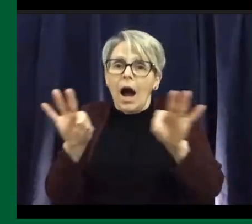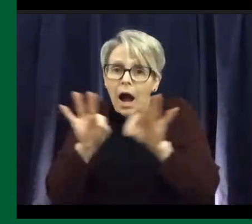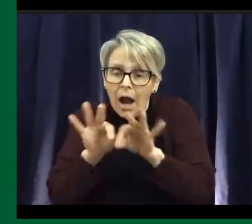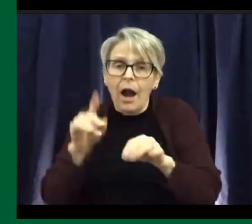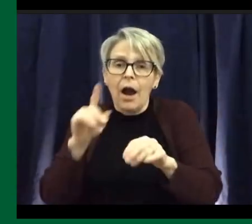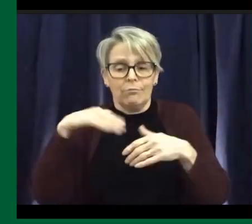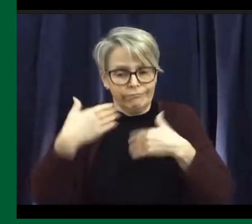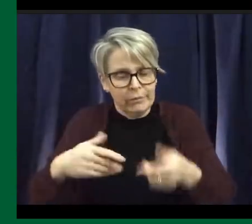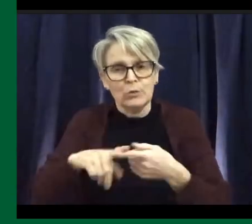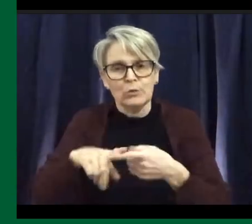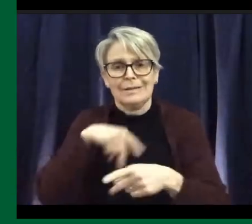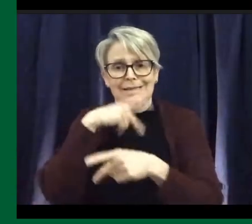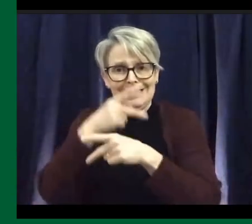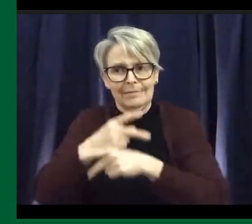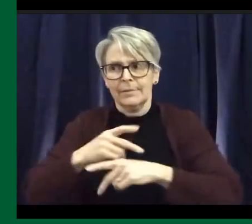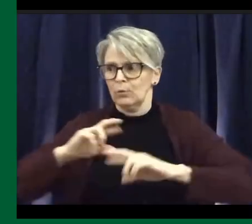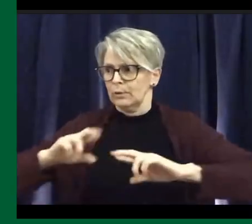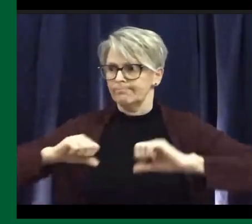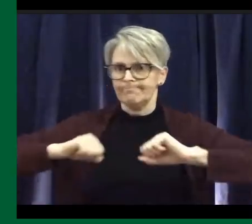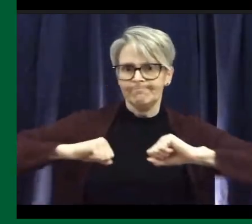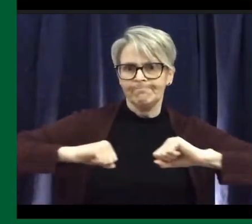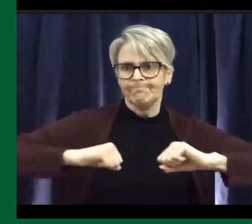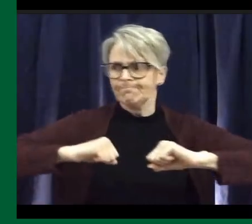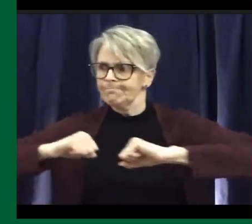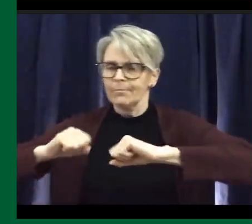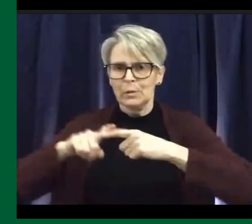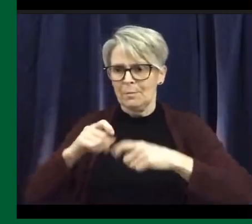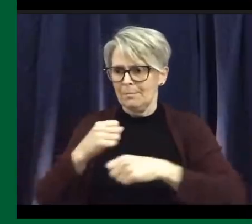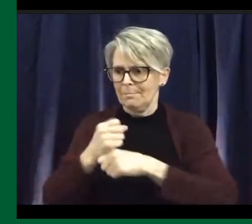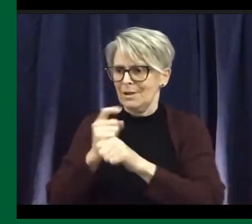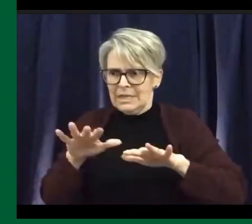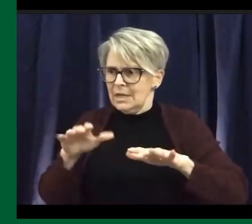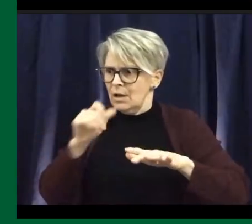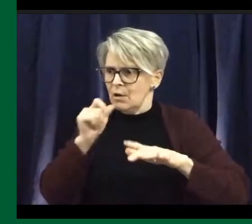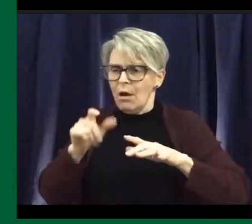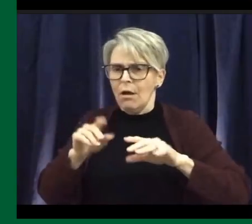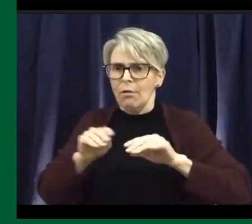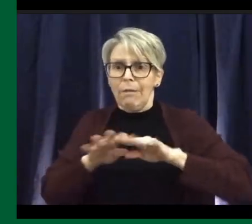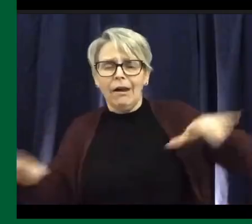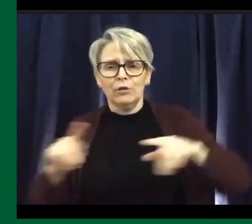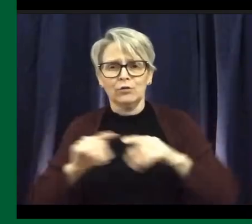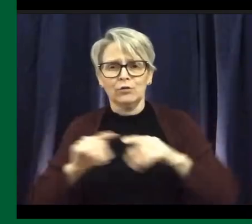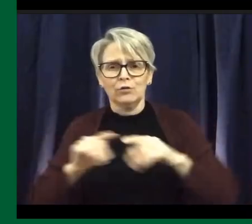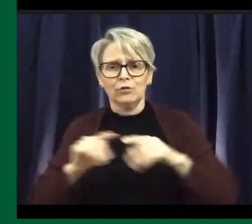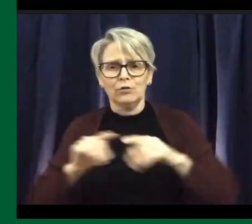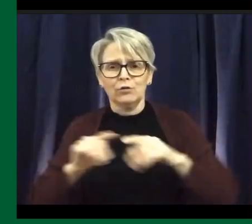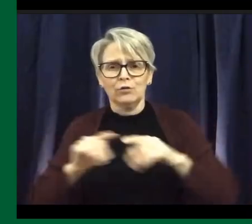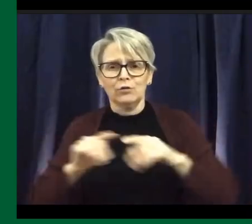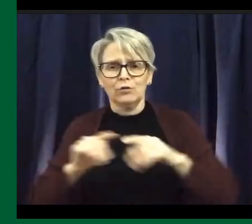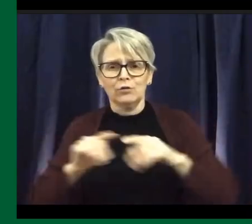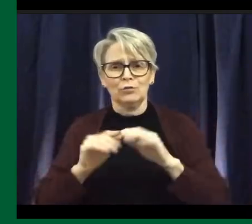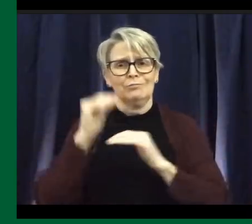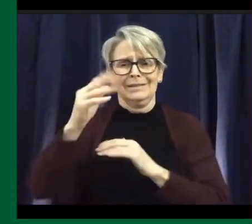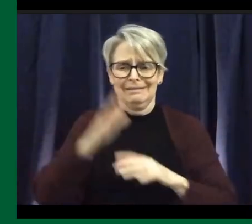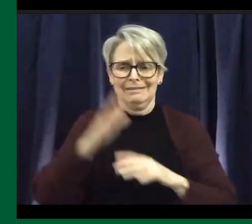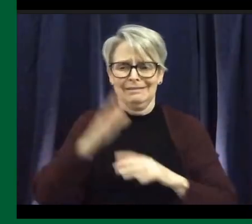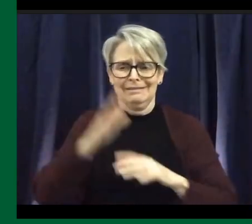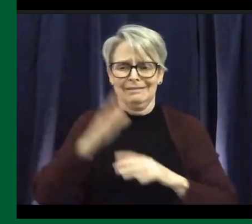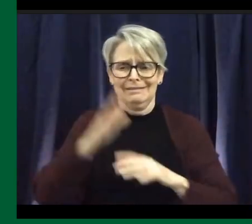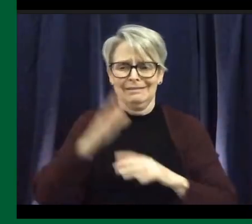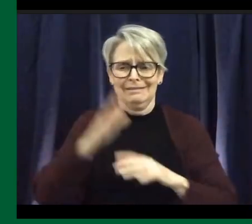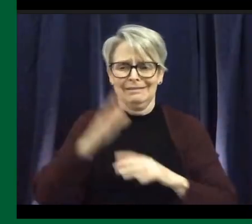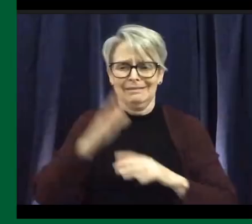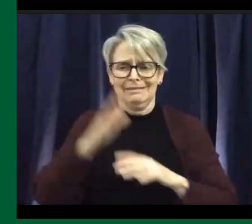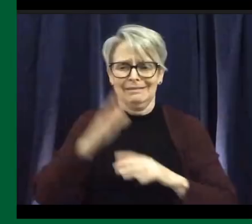our offensive work around containing, mitigating, and delaying the virus spread across the province. To that end, we are announcing today, as you've